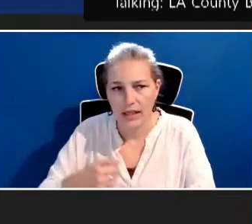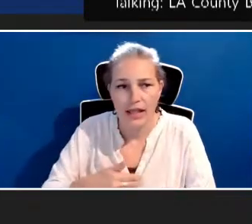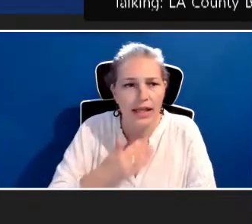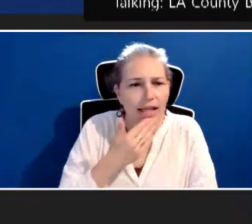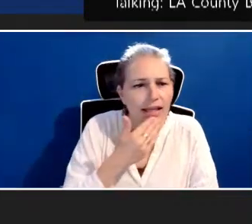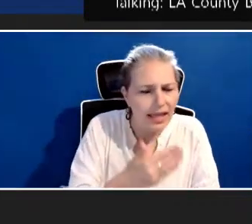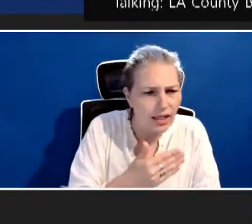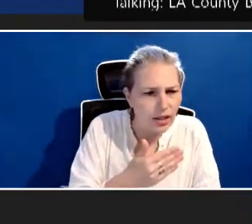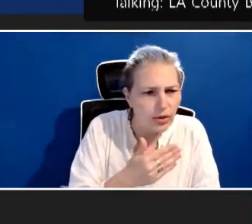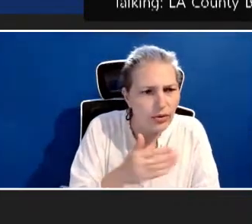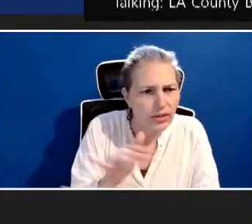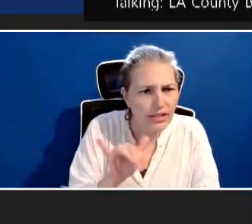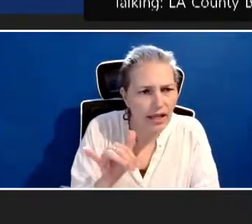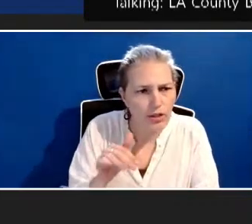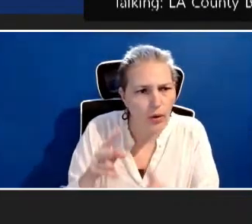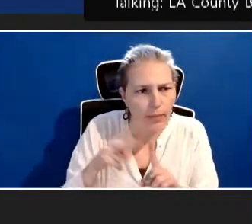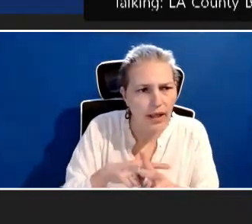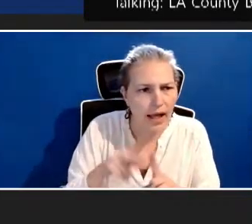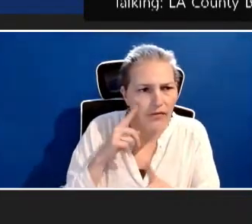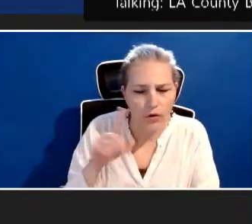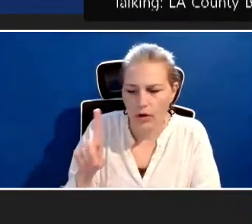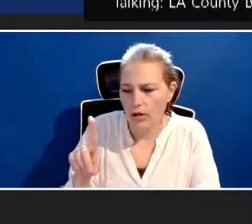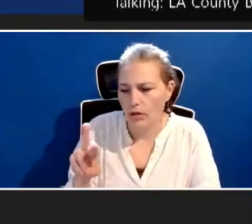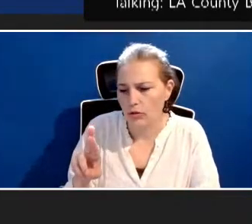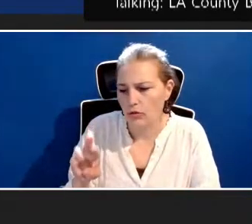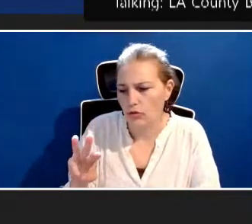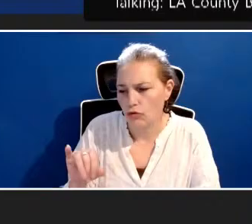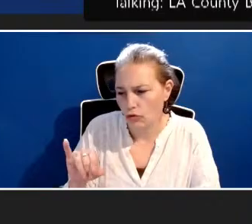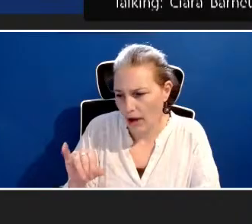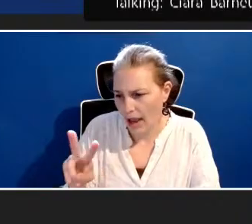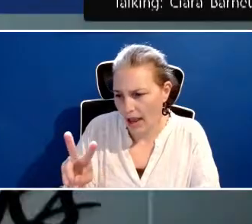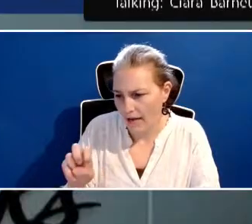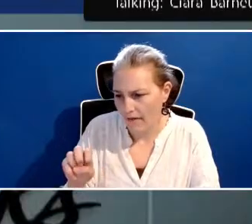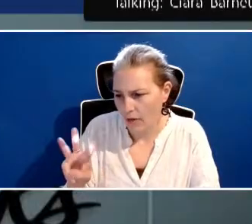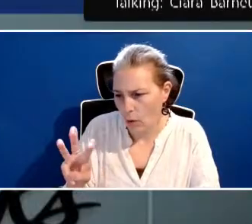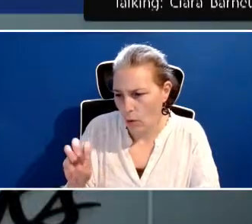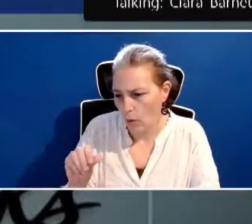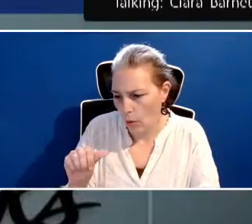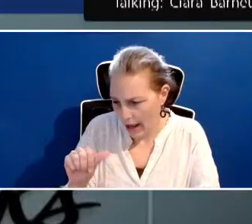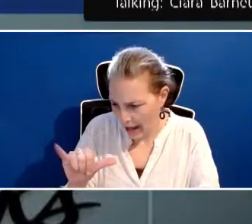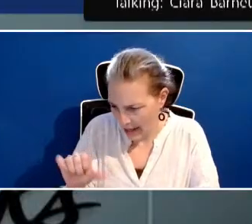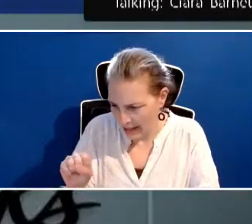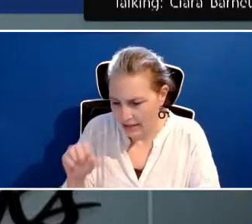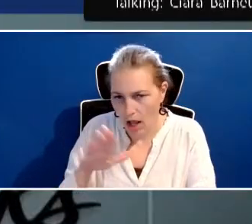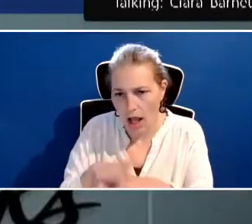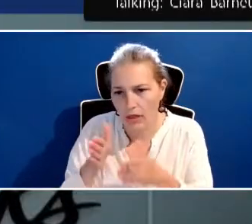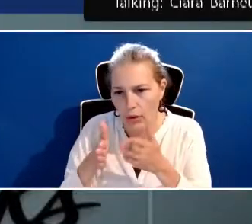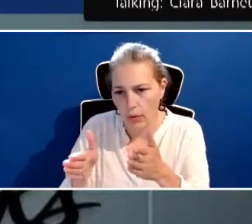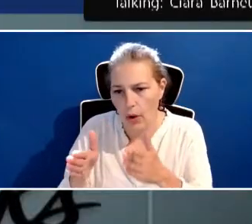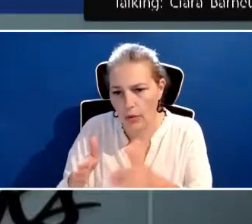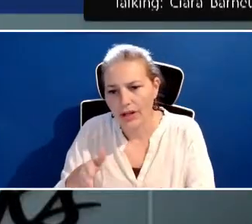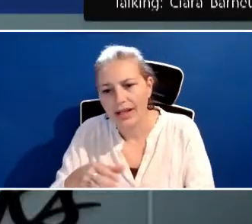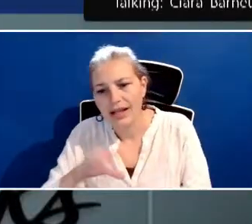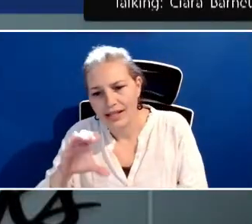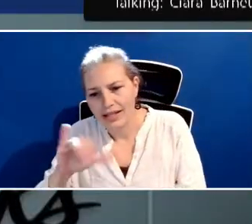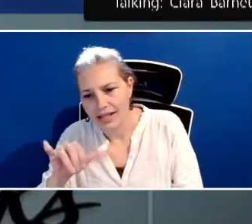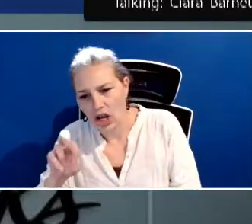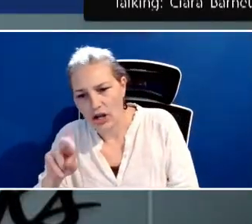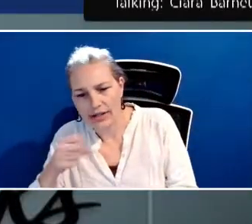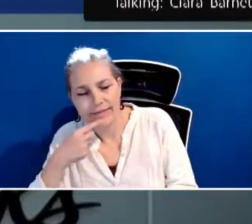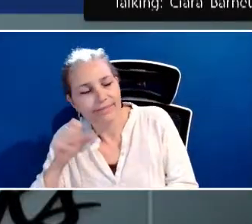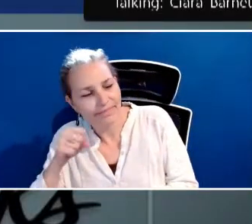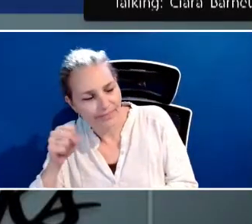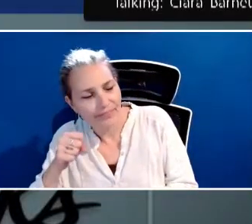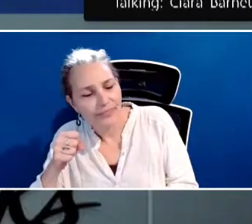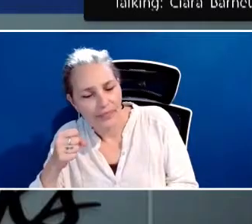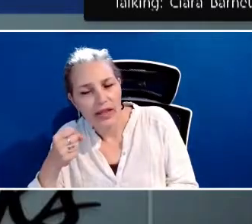to driveways that are on those private roads? Yeah, I know there was one there for Army Corps. I don't know